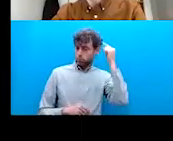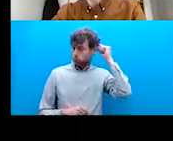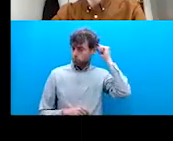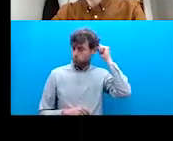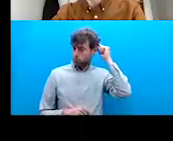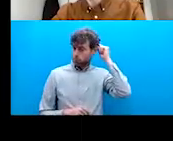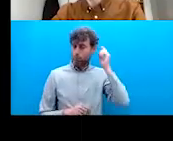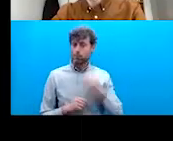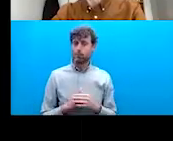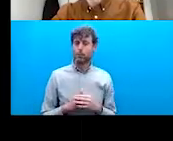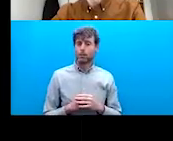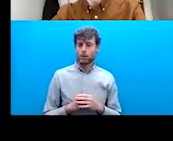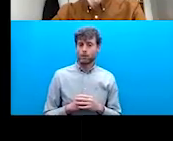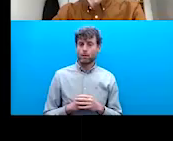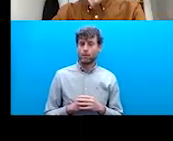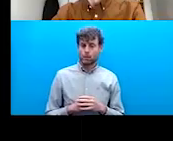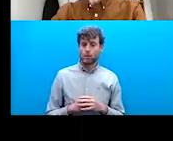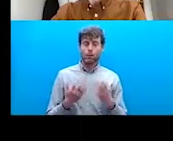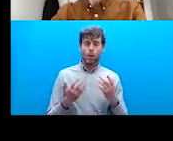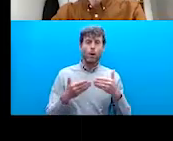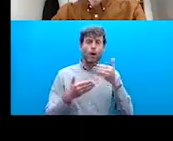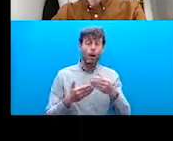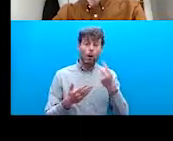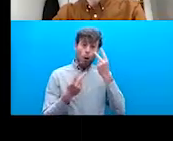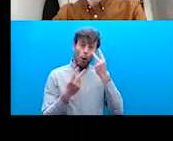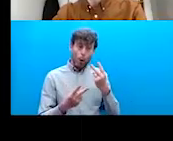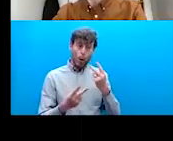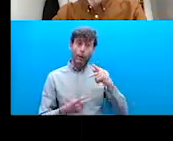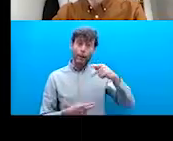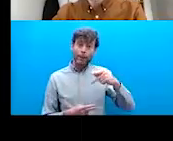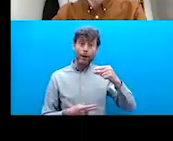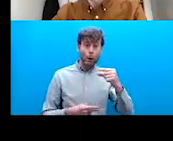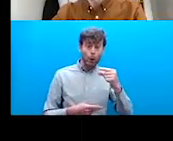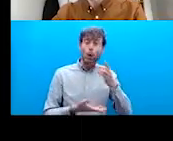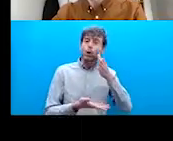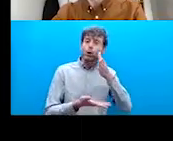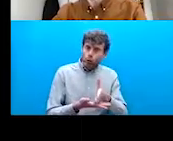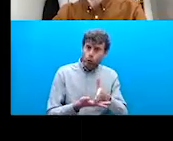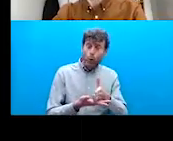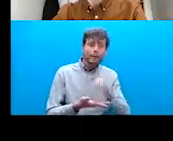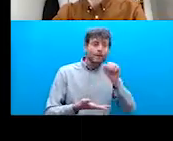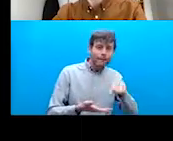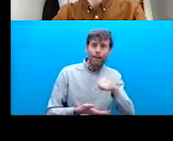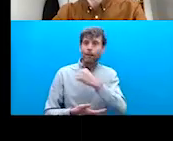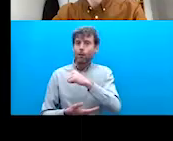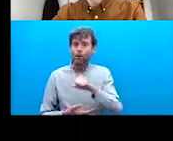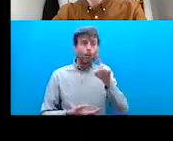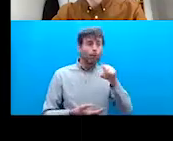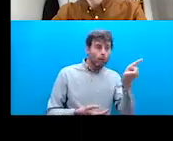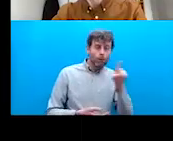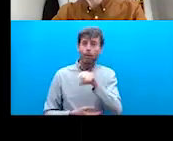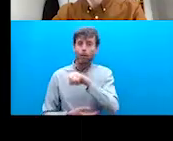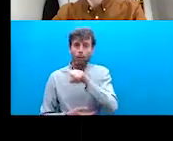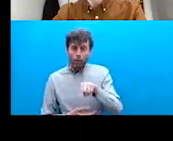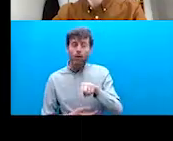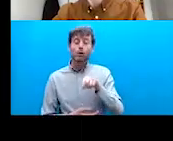both conjuncts P and Q are true. So the different ways in which or and if then can be true, the different